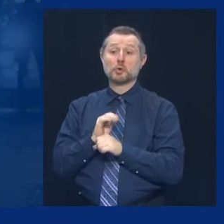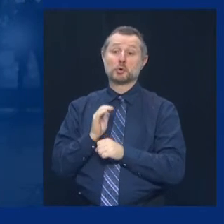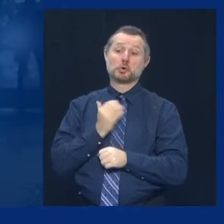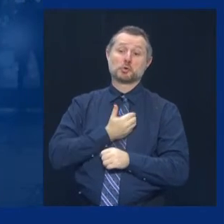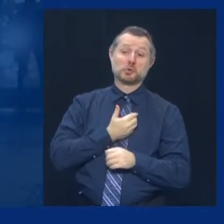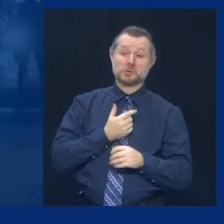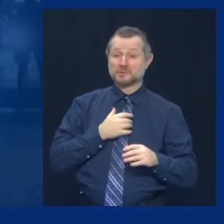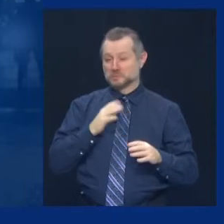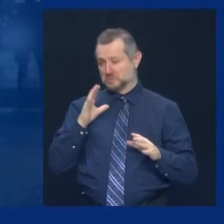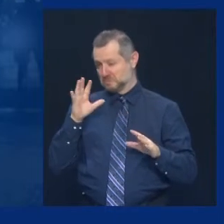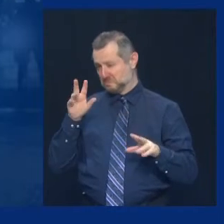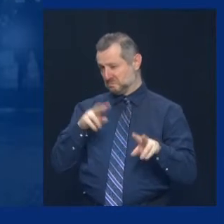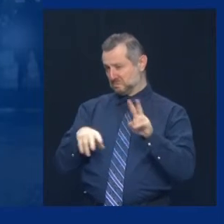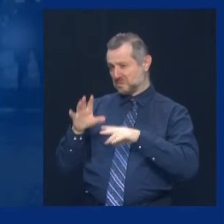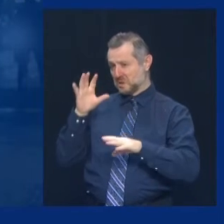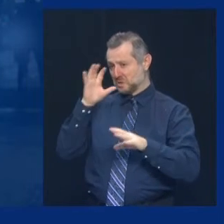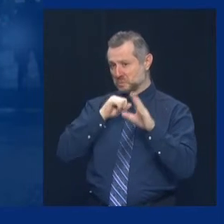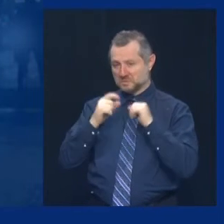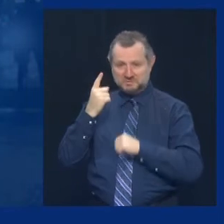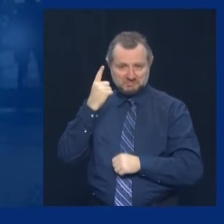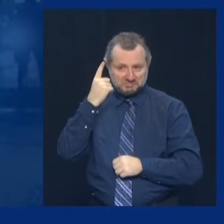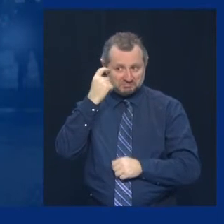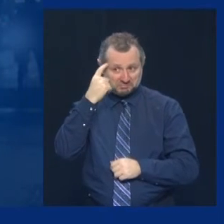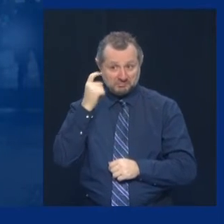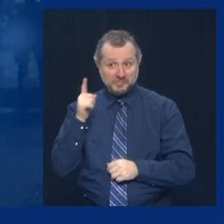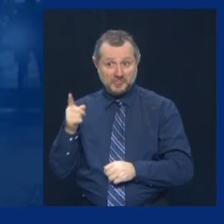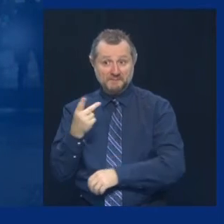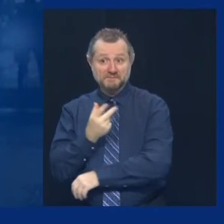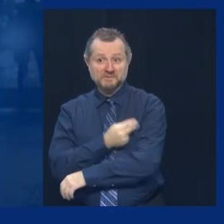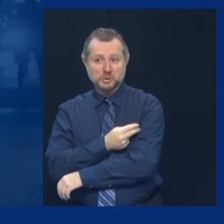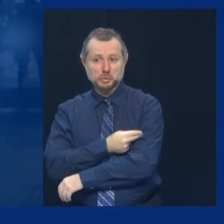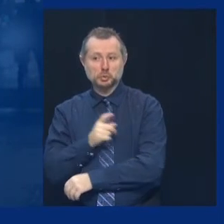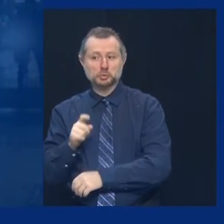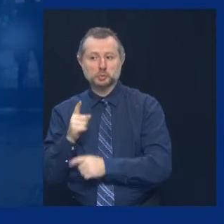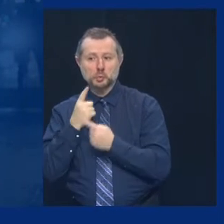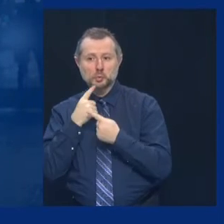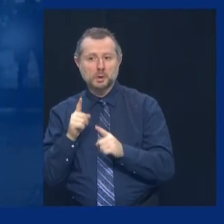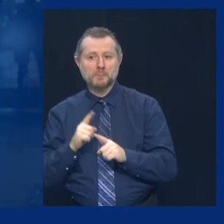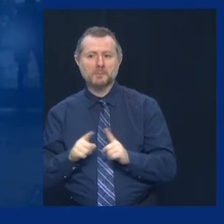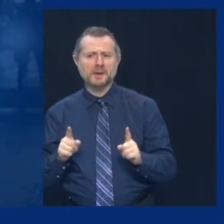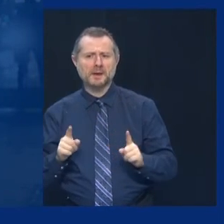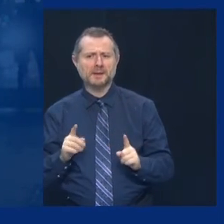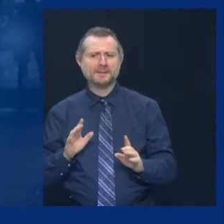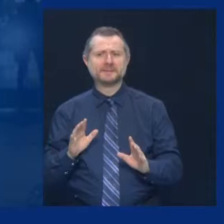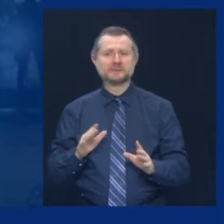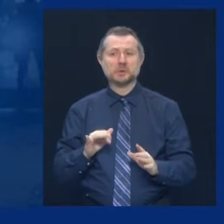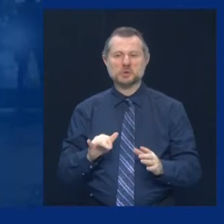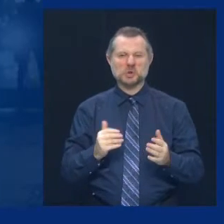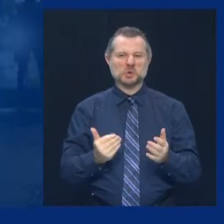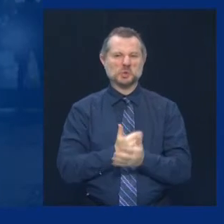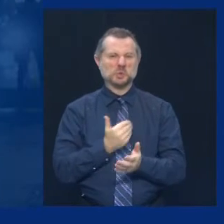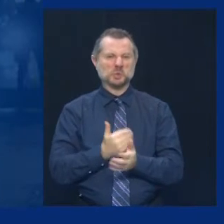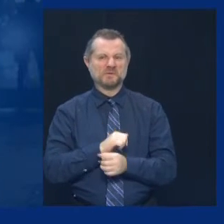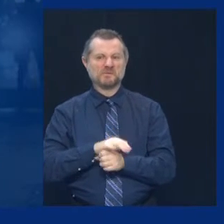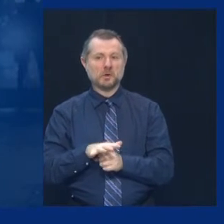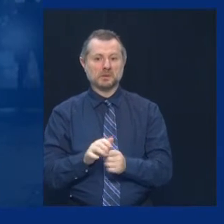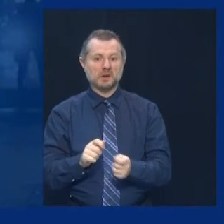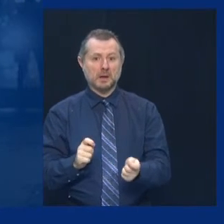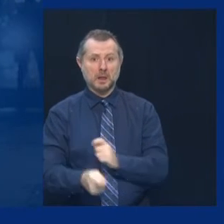vaccine works." The strain is so serious that the UK has closed down